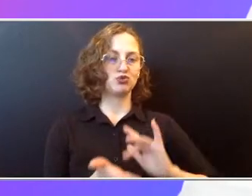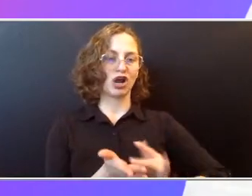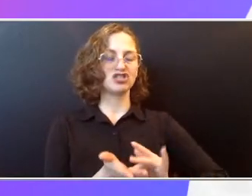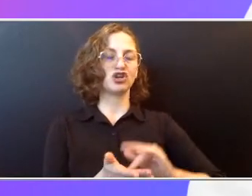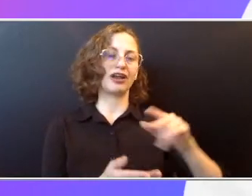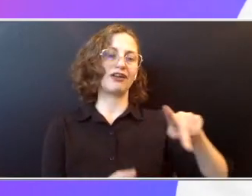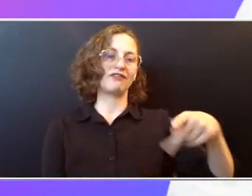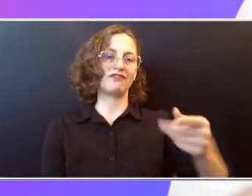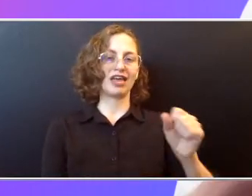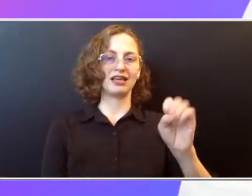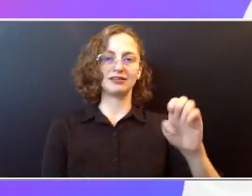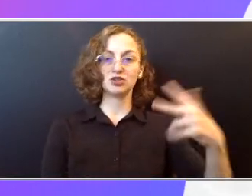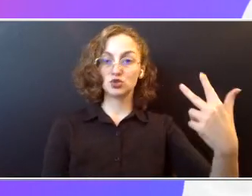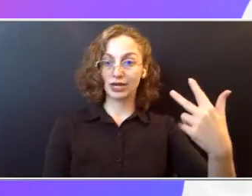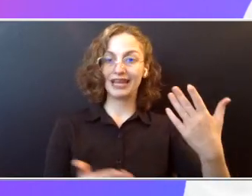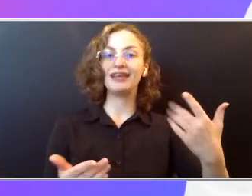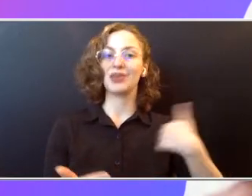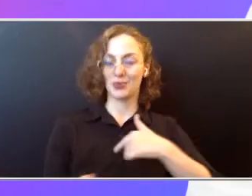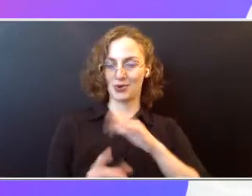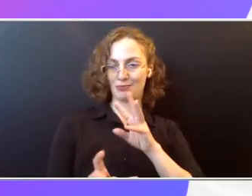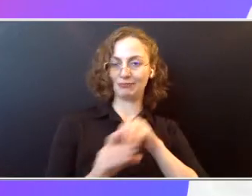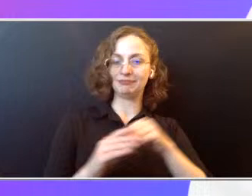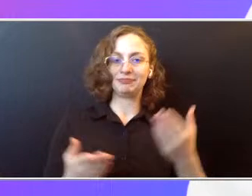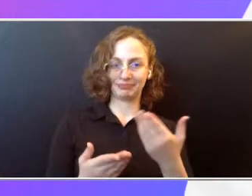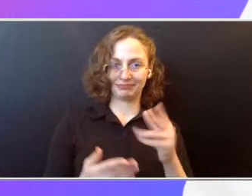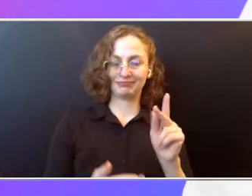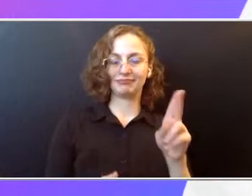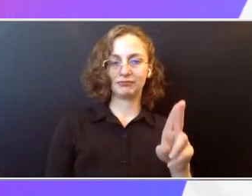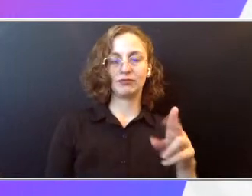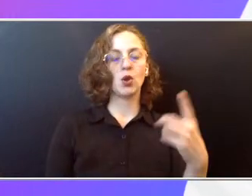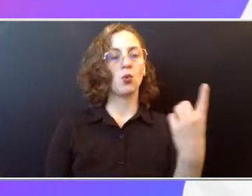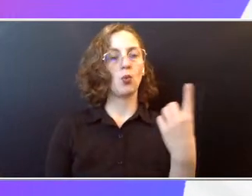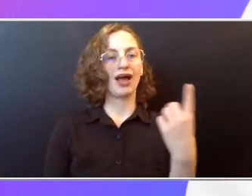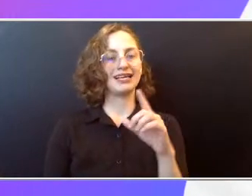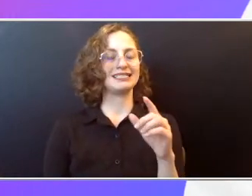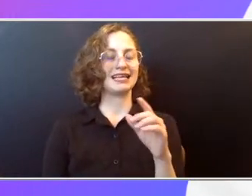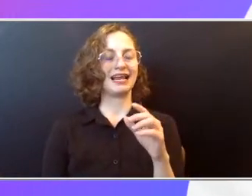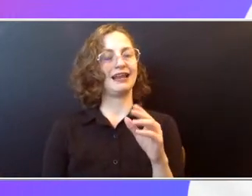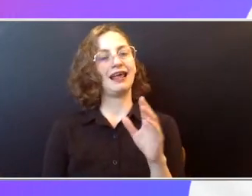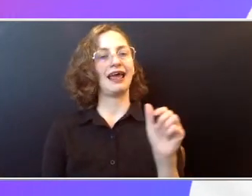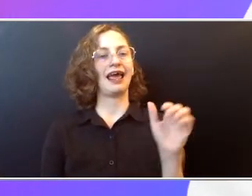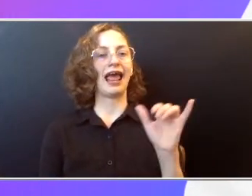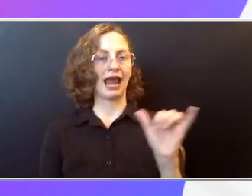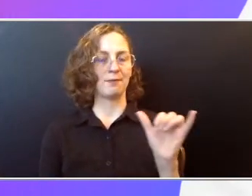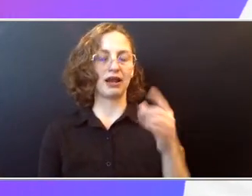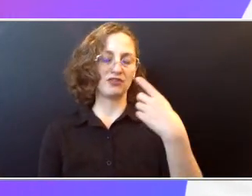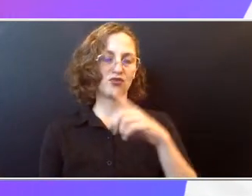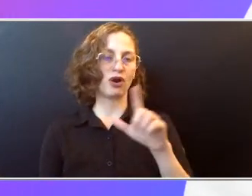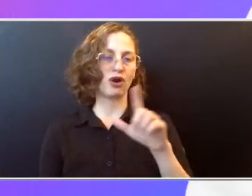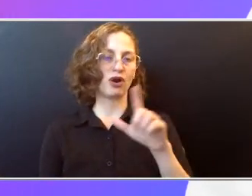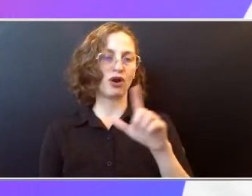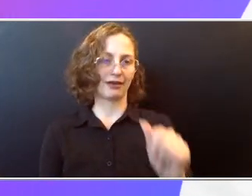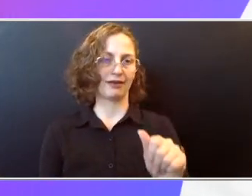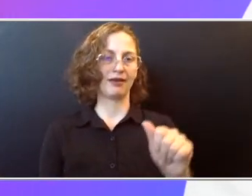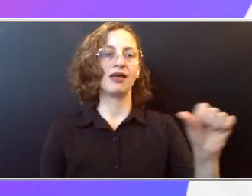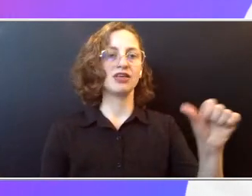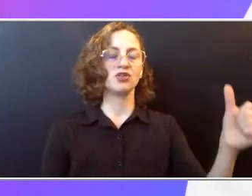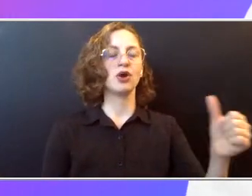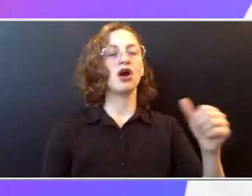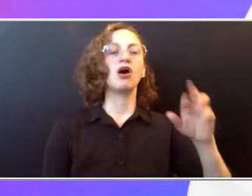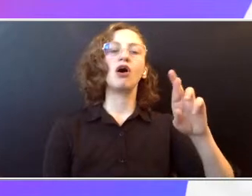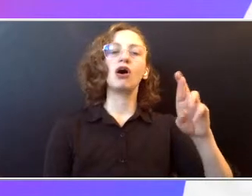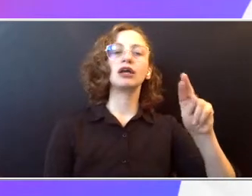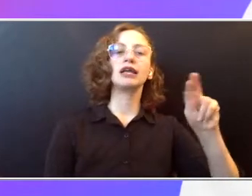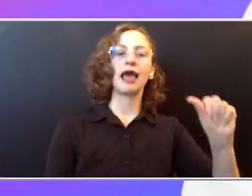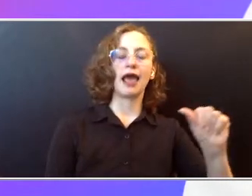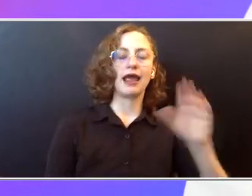KU. One's an antisense antibody to Lp(a). The other one is a RNA interference drug, and it lowers